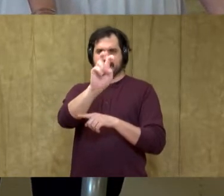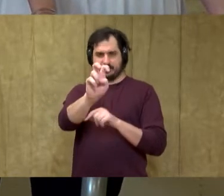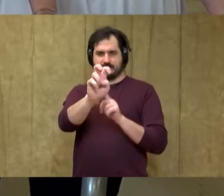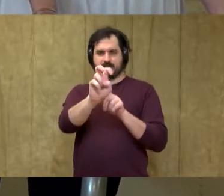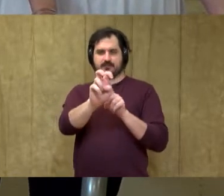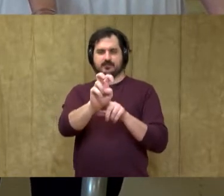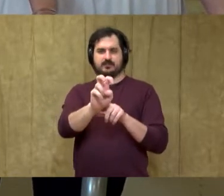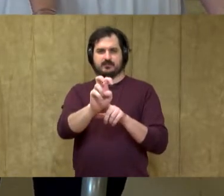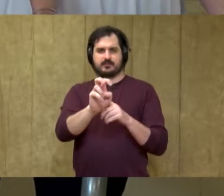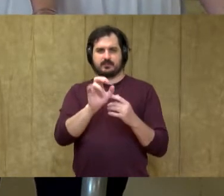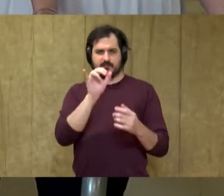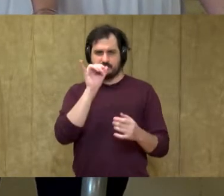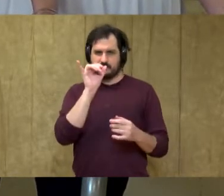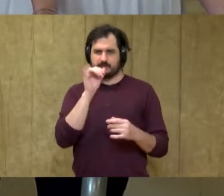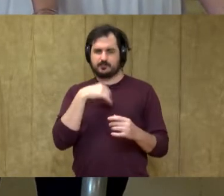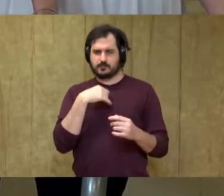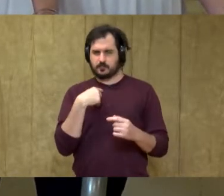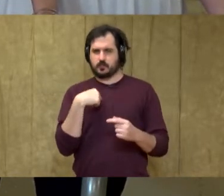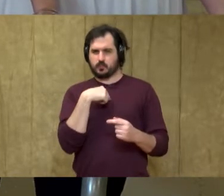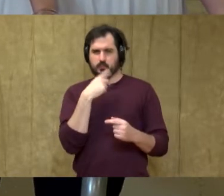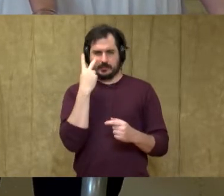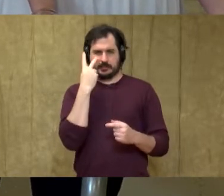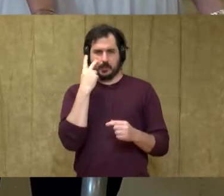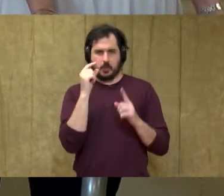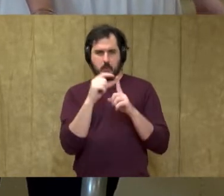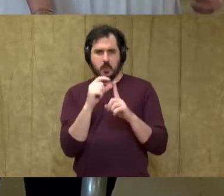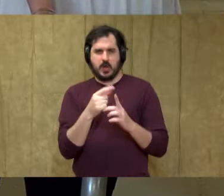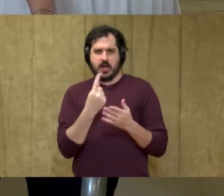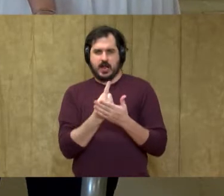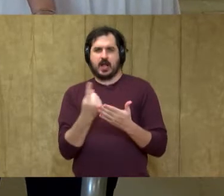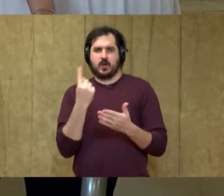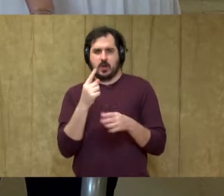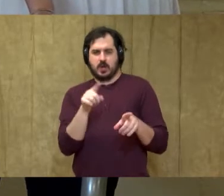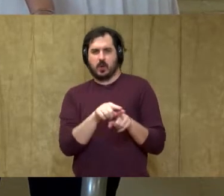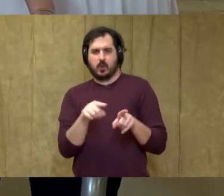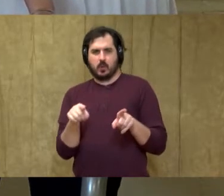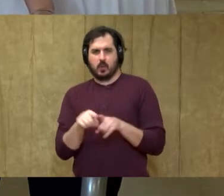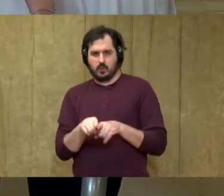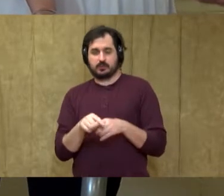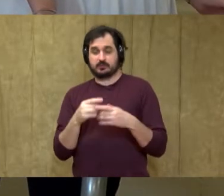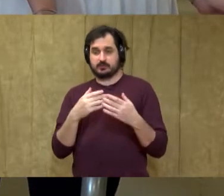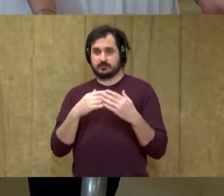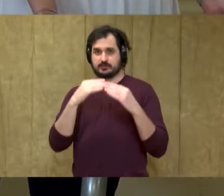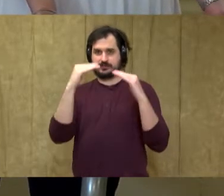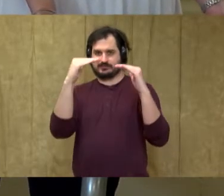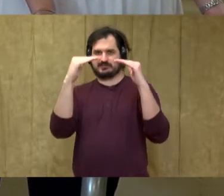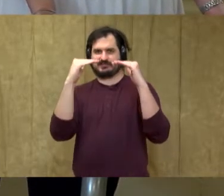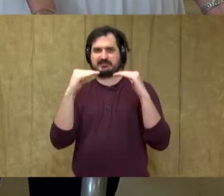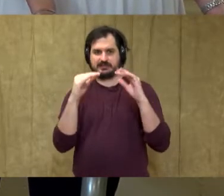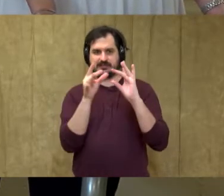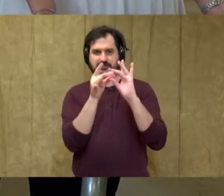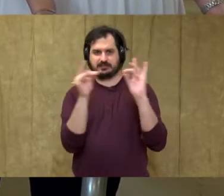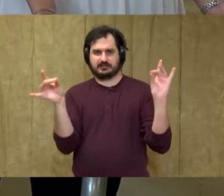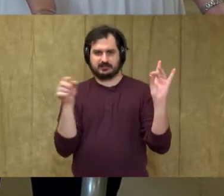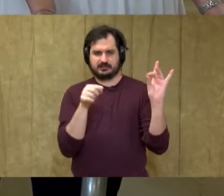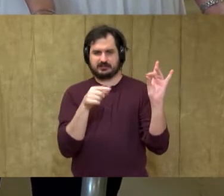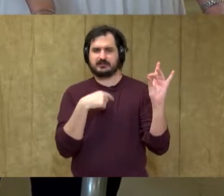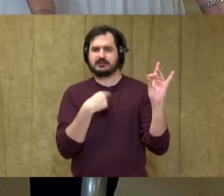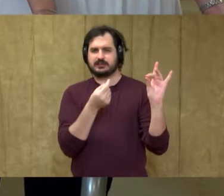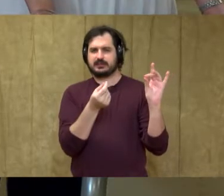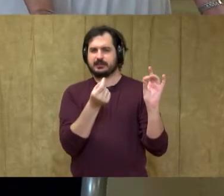well. And in the next sentence, we actually have a little bit more context clues of what native